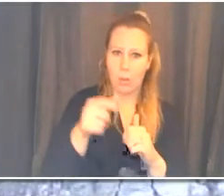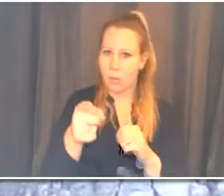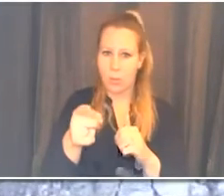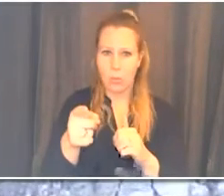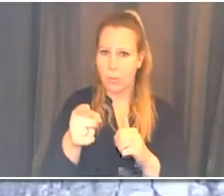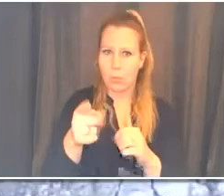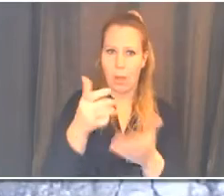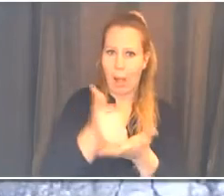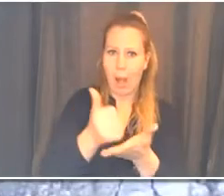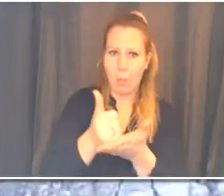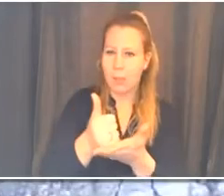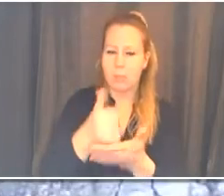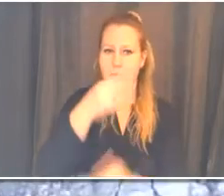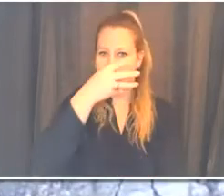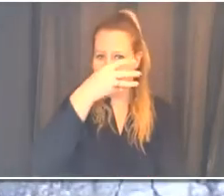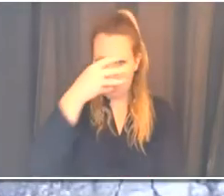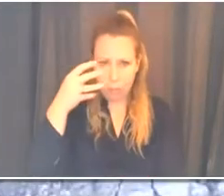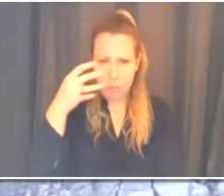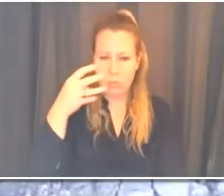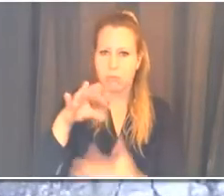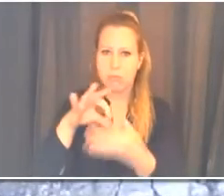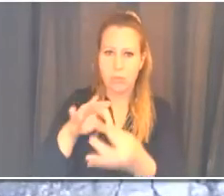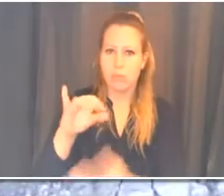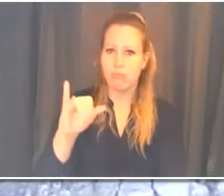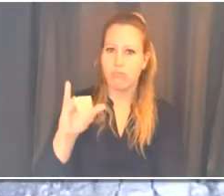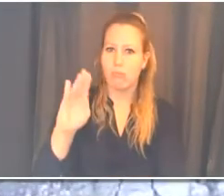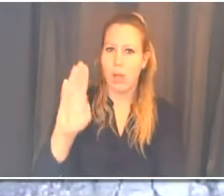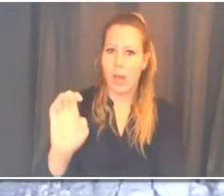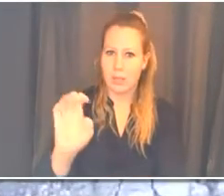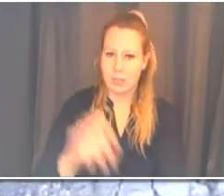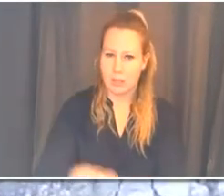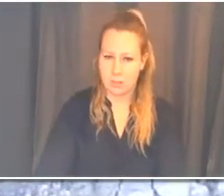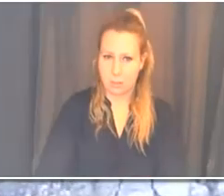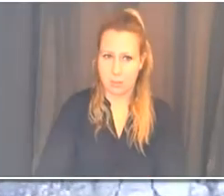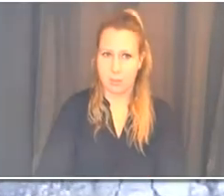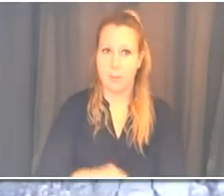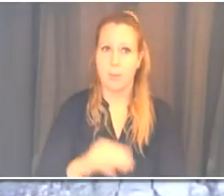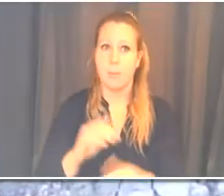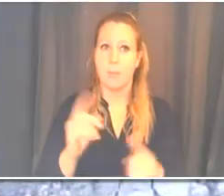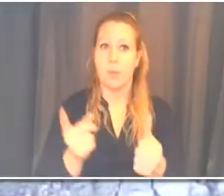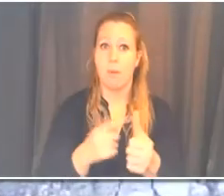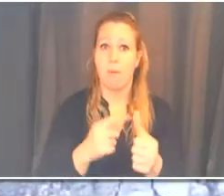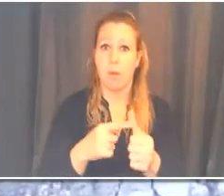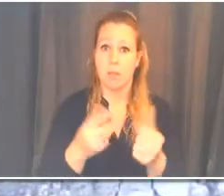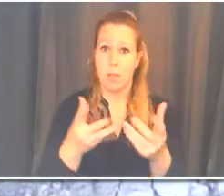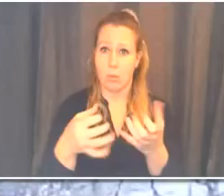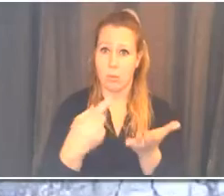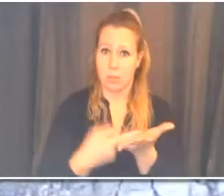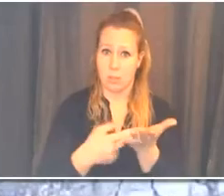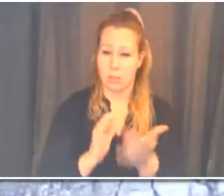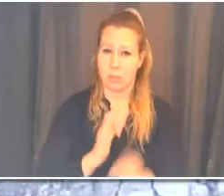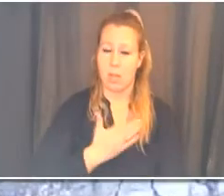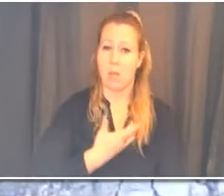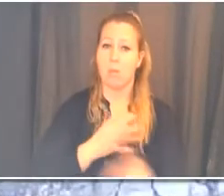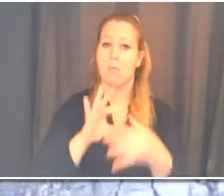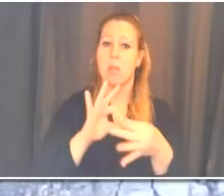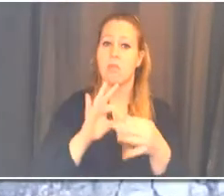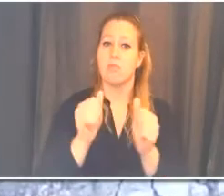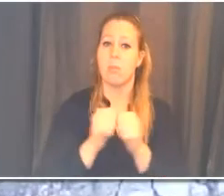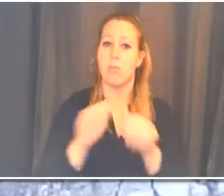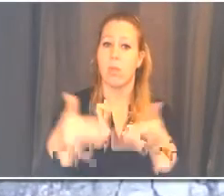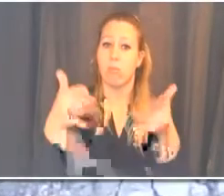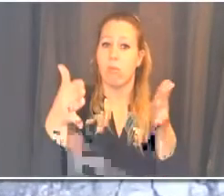who are very connected each to our family Justice centers and also to um to all the services that we